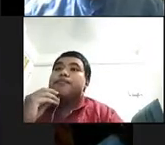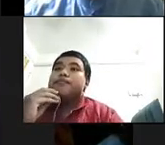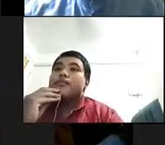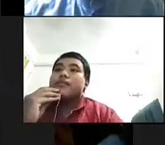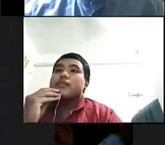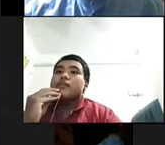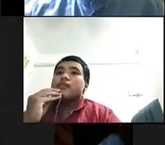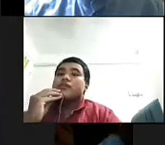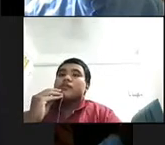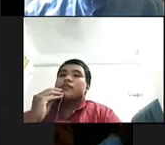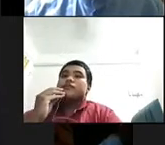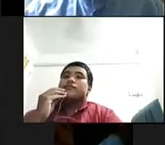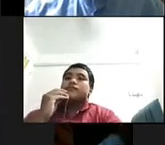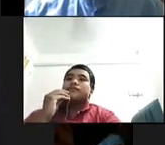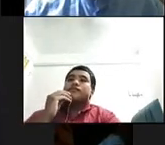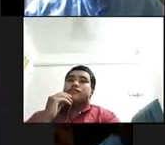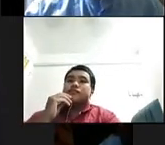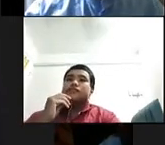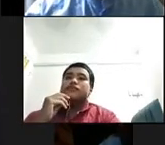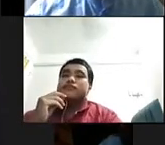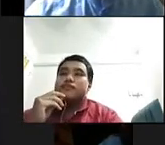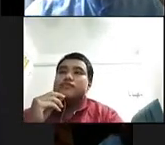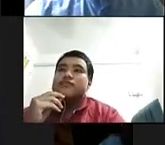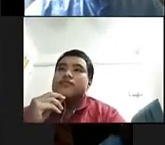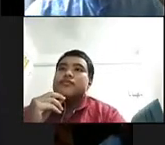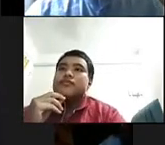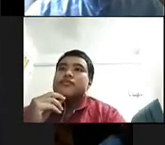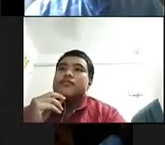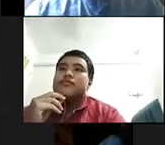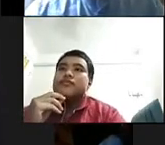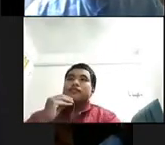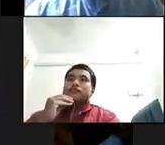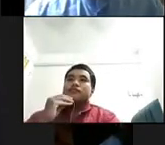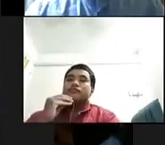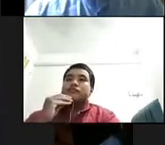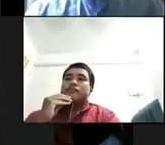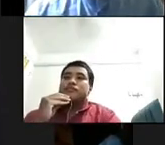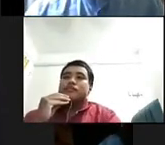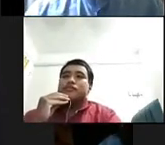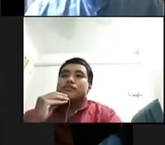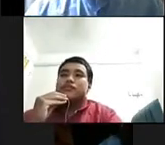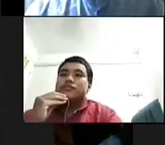204003. My name is Muhammad Izzat bin Muhammad Ali and my matrix number is